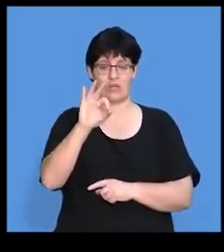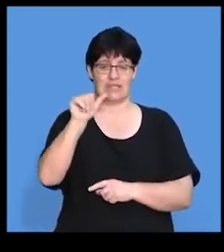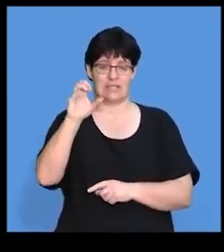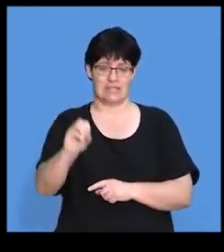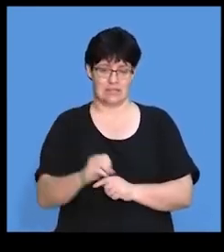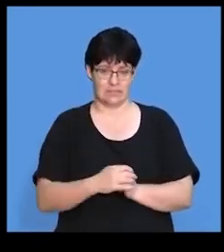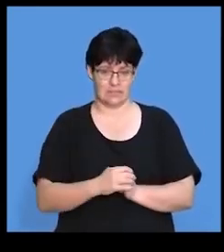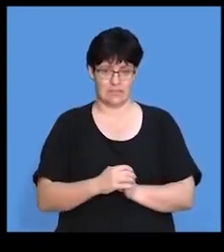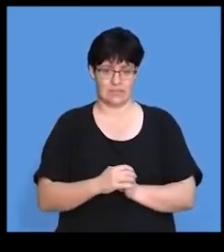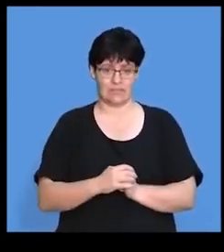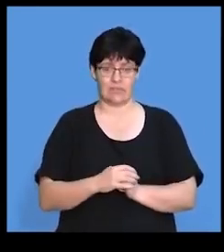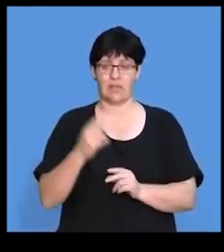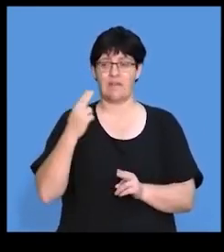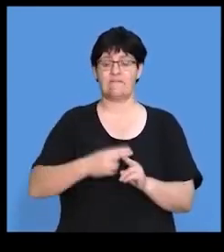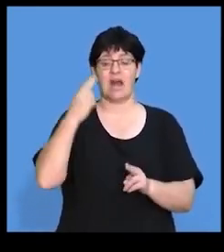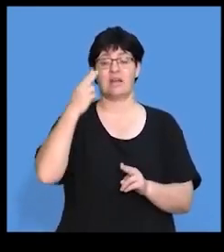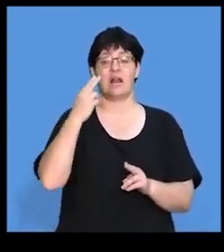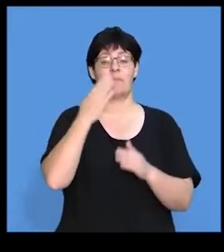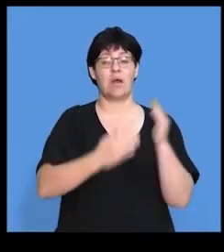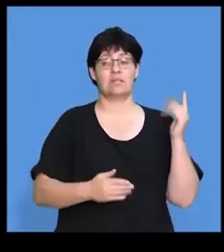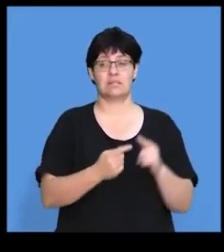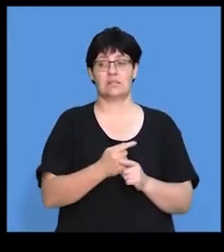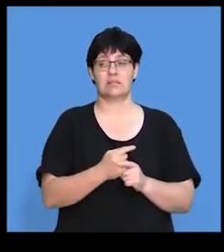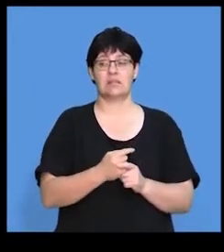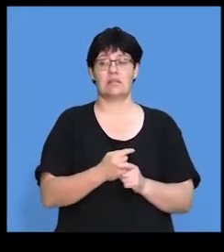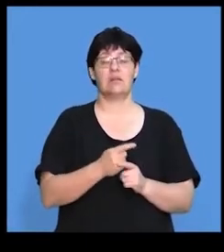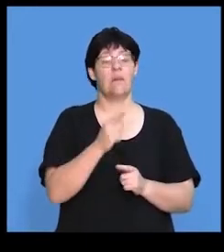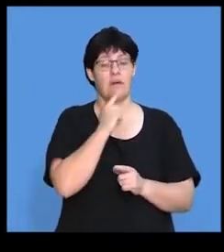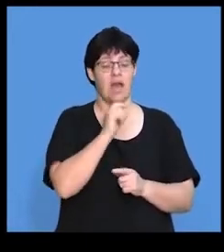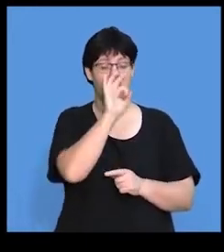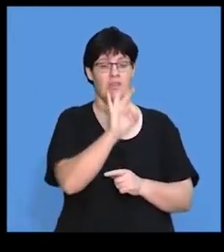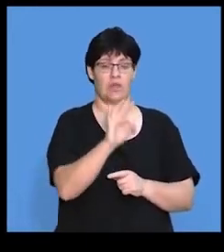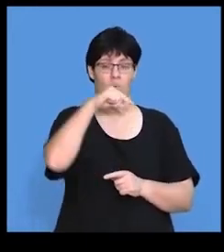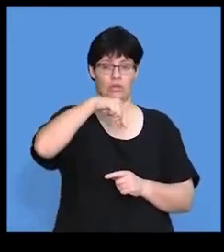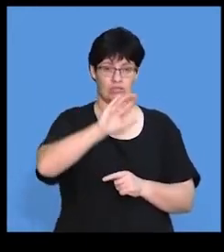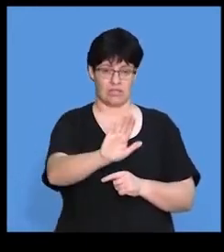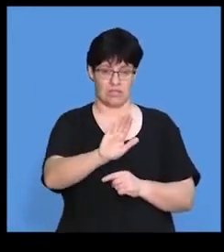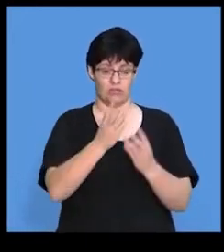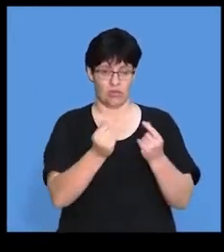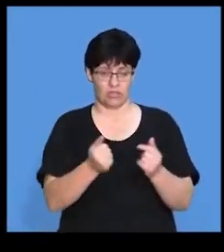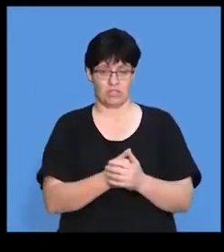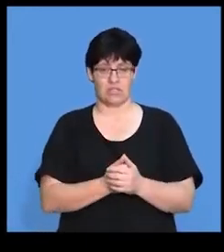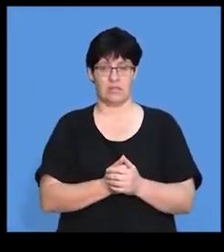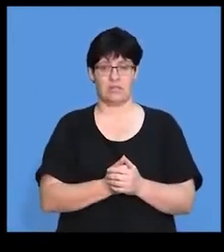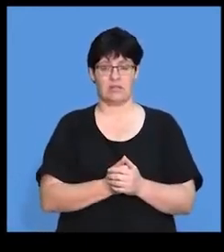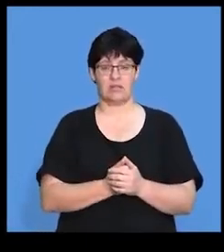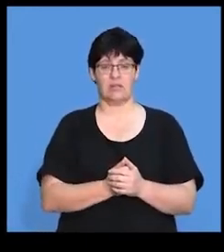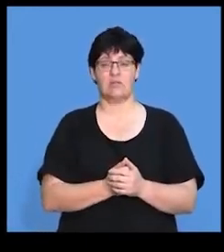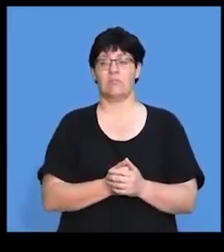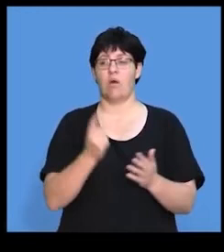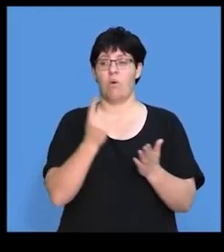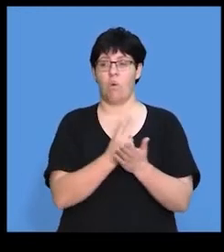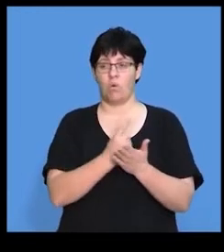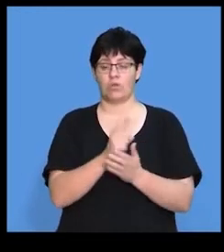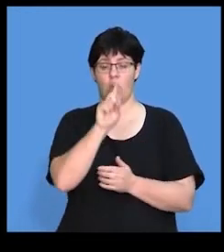plus K360. And the final part of my solution is going to be my quadrant 3 solution. So in quadrant